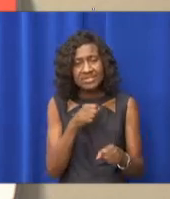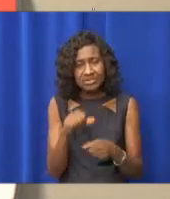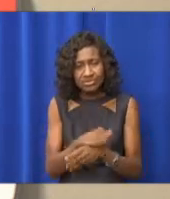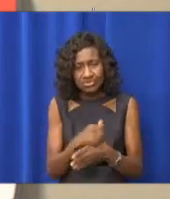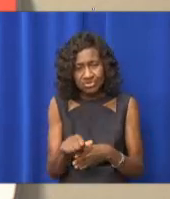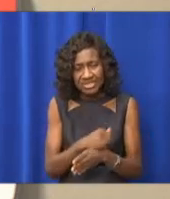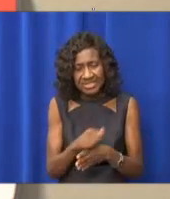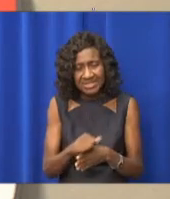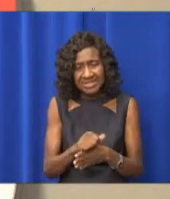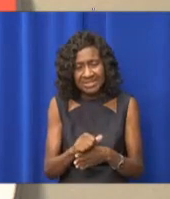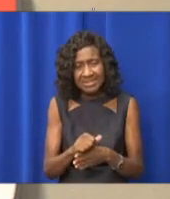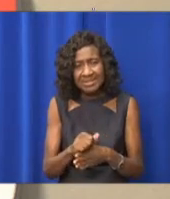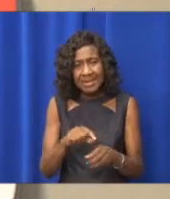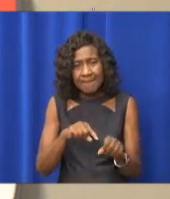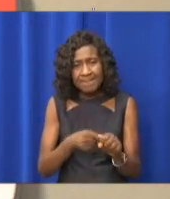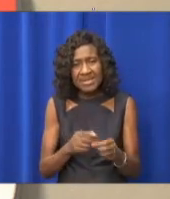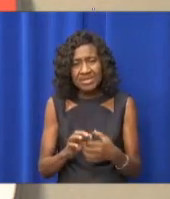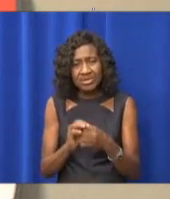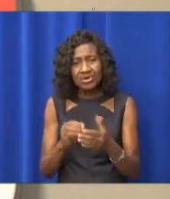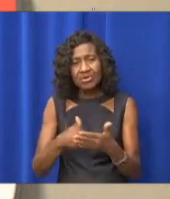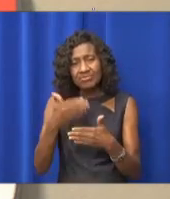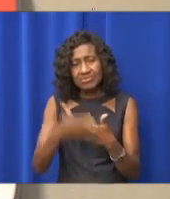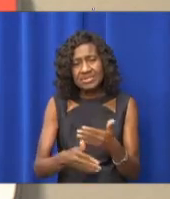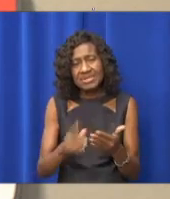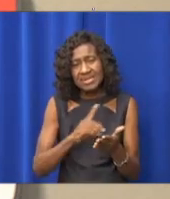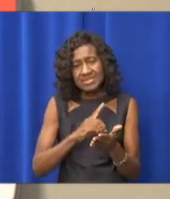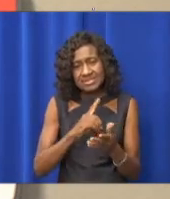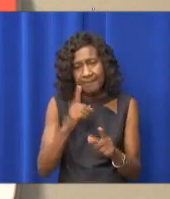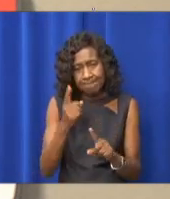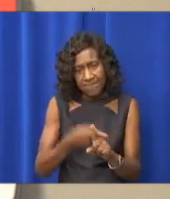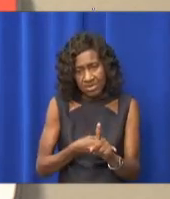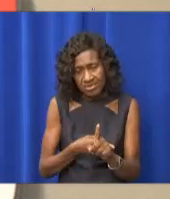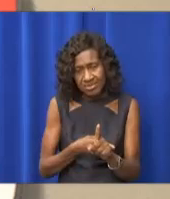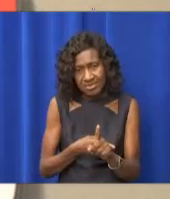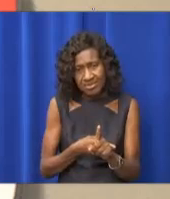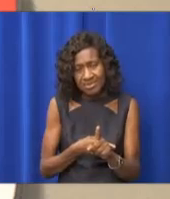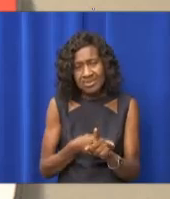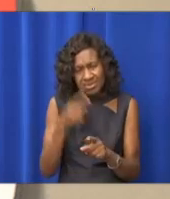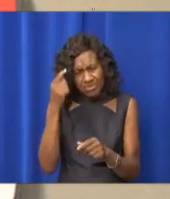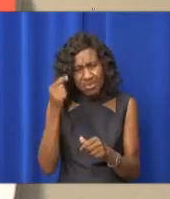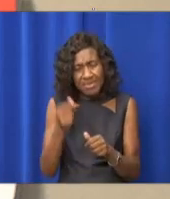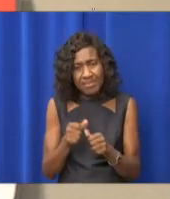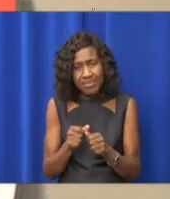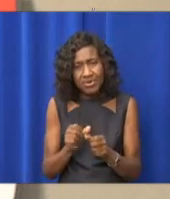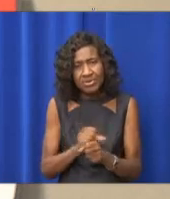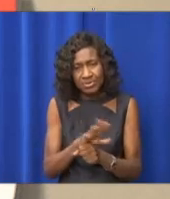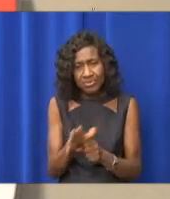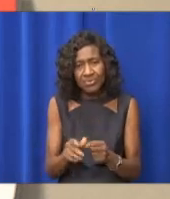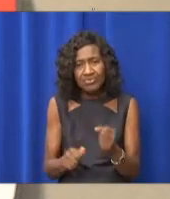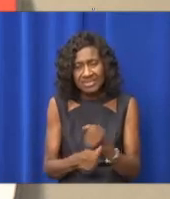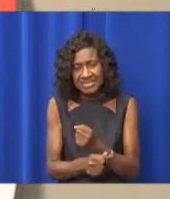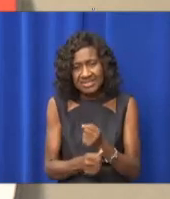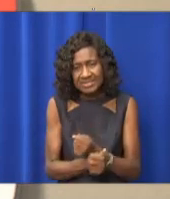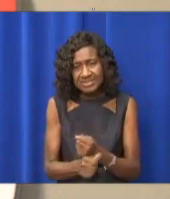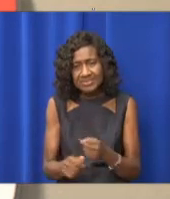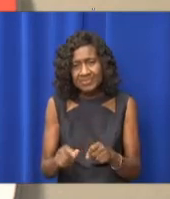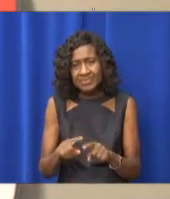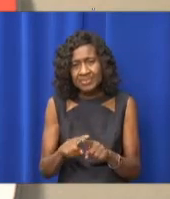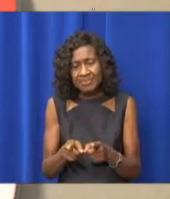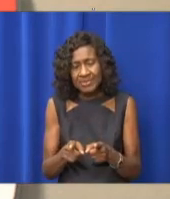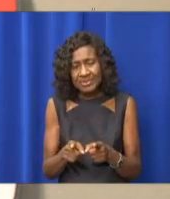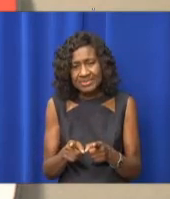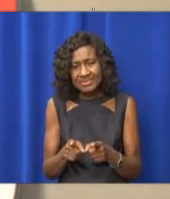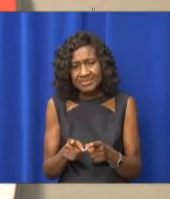managing all the COVID-19 risks. But I do think that is an incredible opportunity. They would have gone to Bermuda